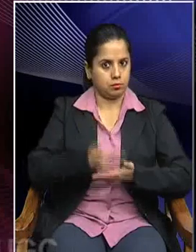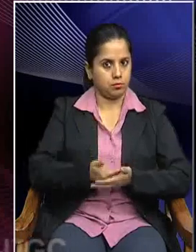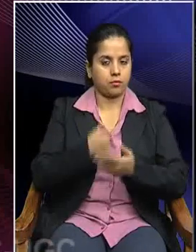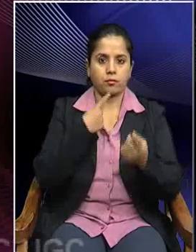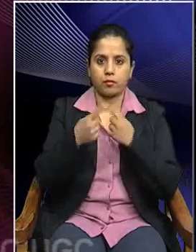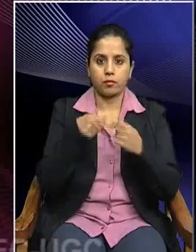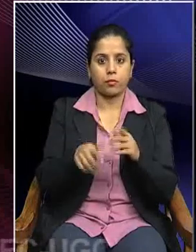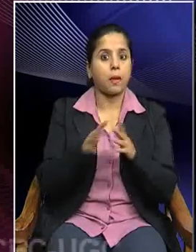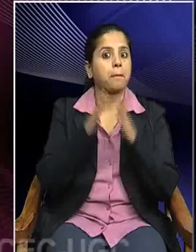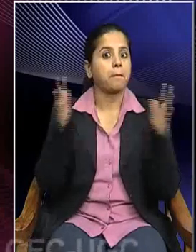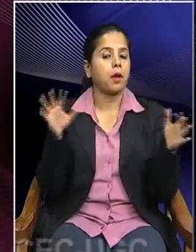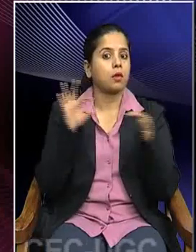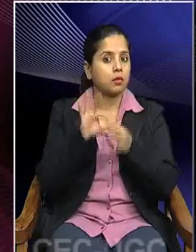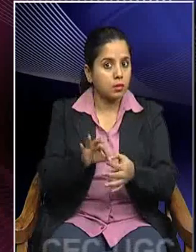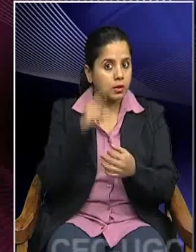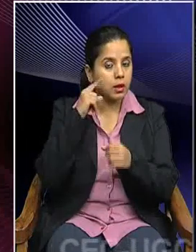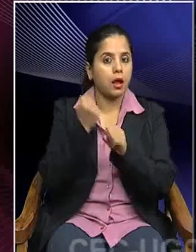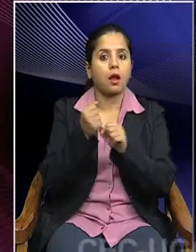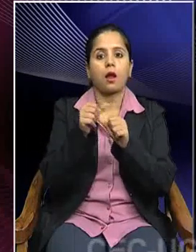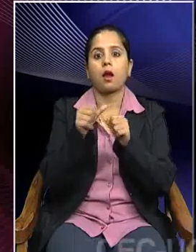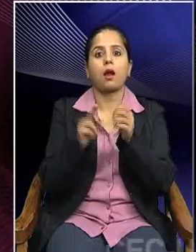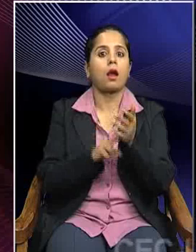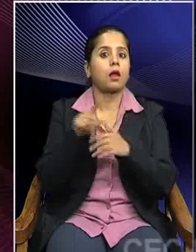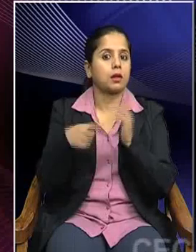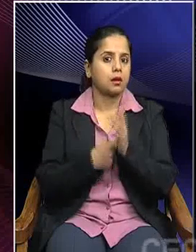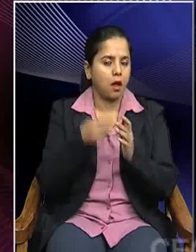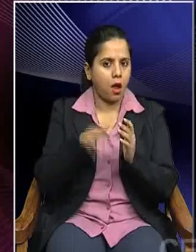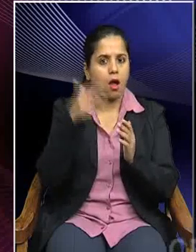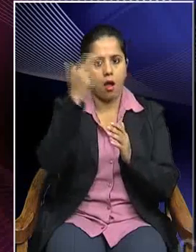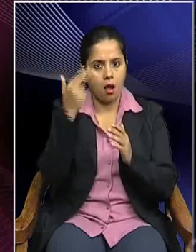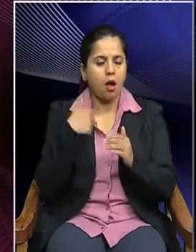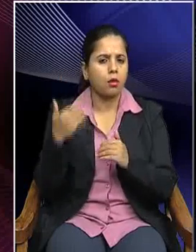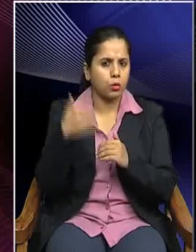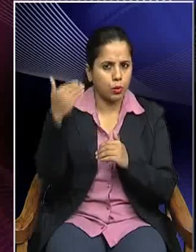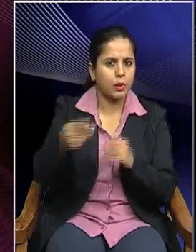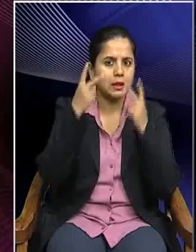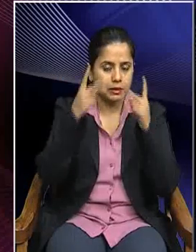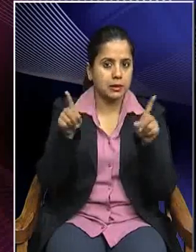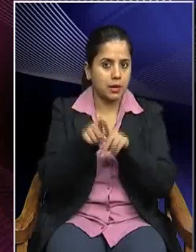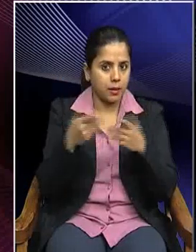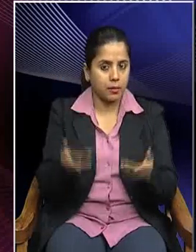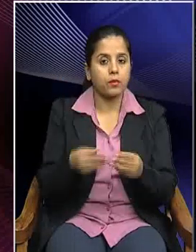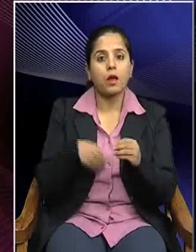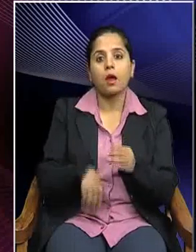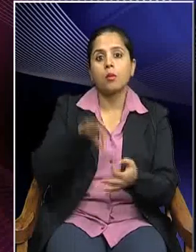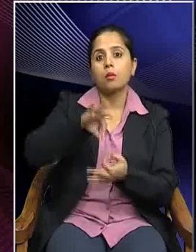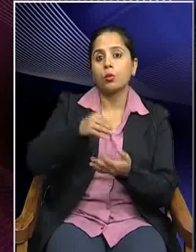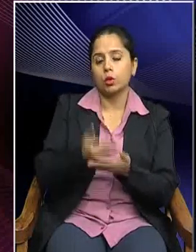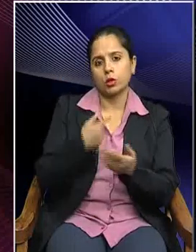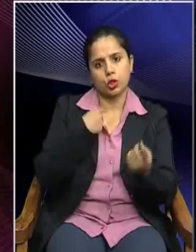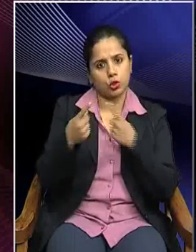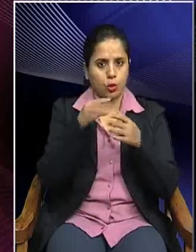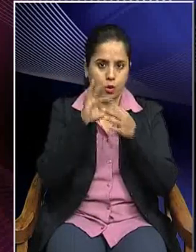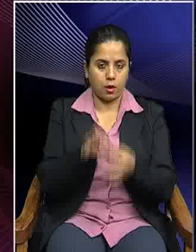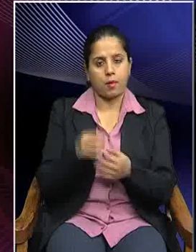there is great association of Gandhara art, as we shall see subsequently, when we talk of Buddhism, we